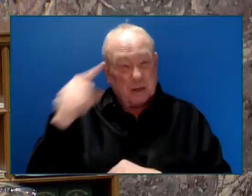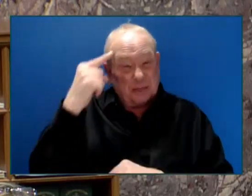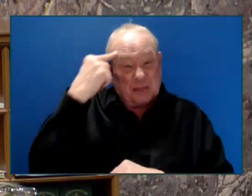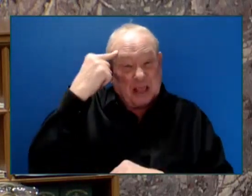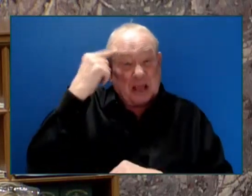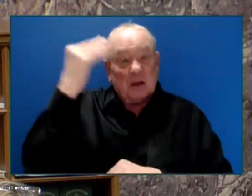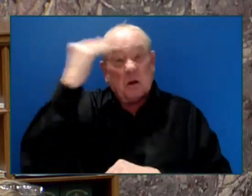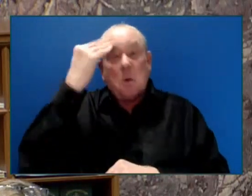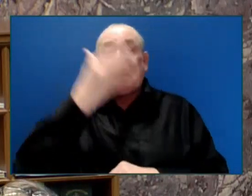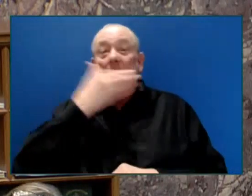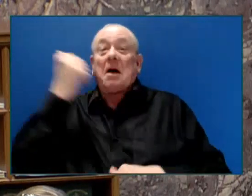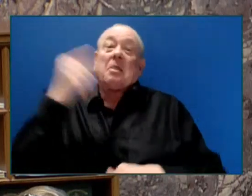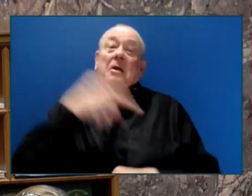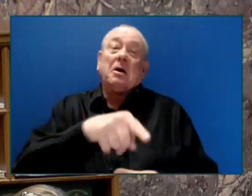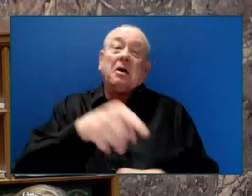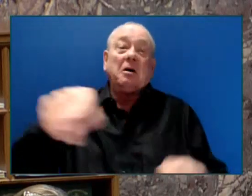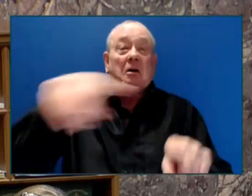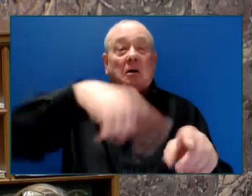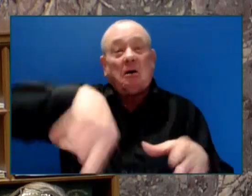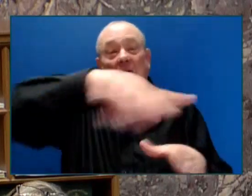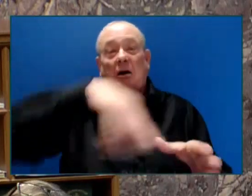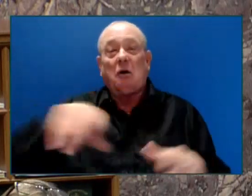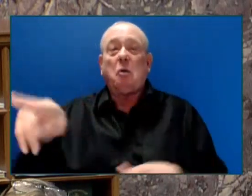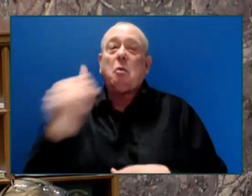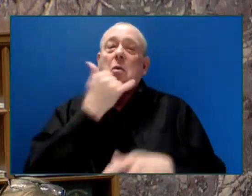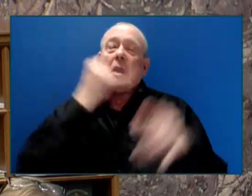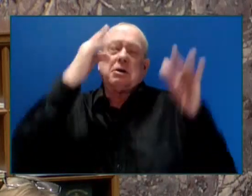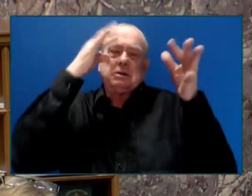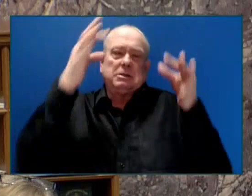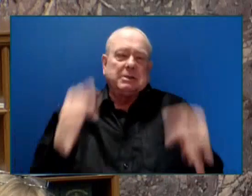need if you talk to anyone that knows anything about the housing sector.